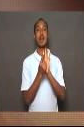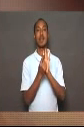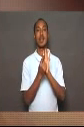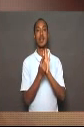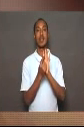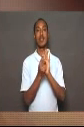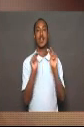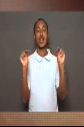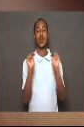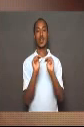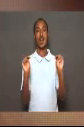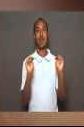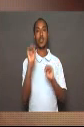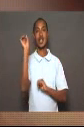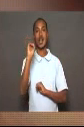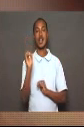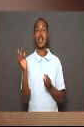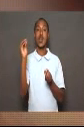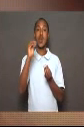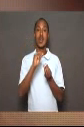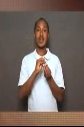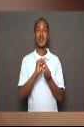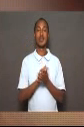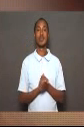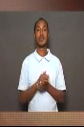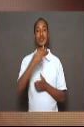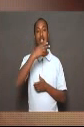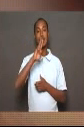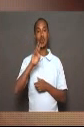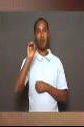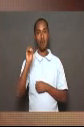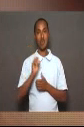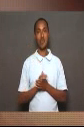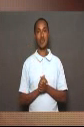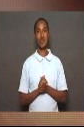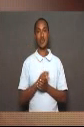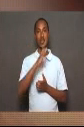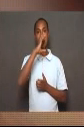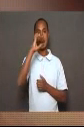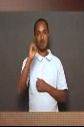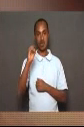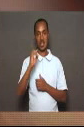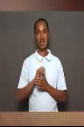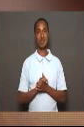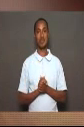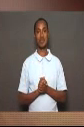Examples of neutral oxides include water, carbon